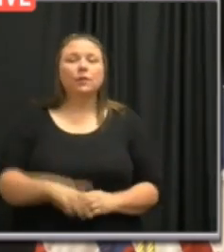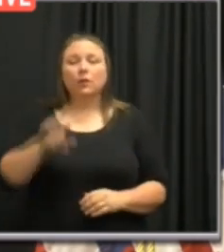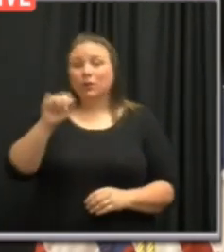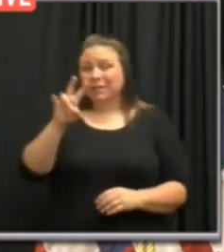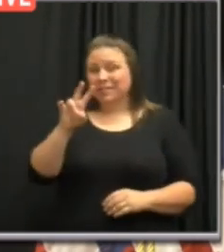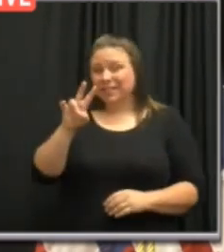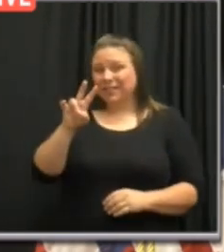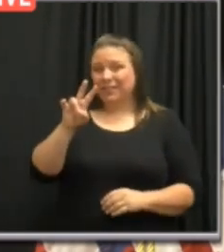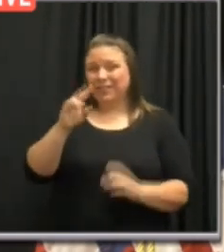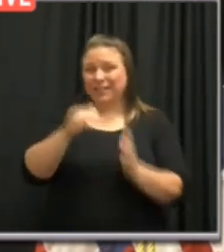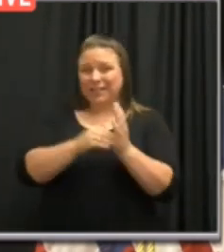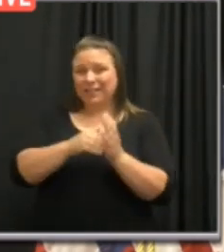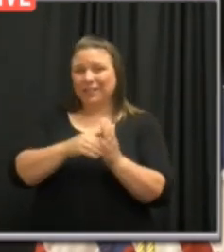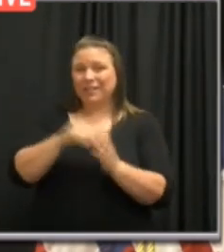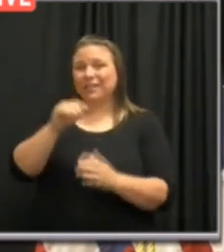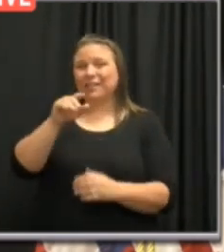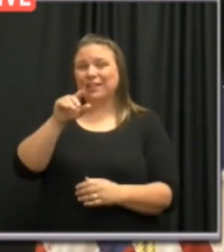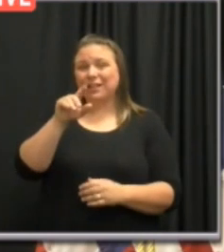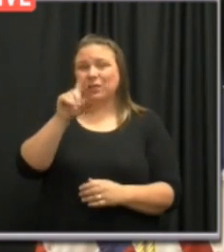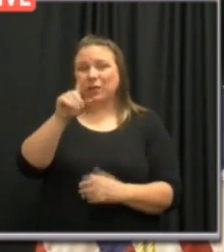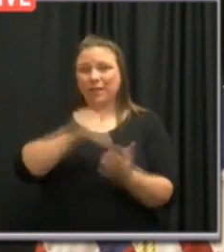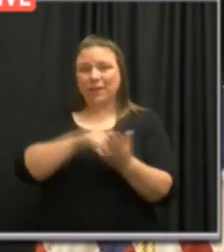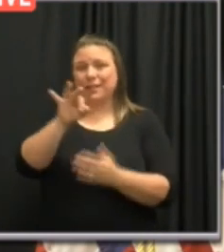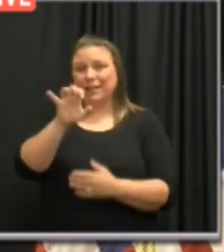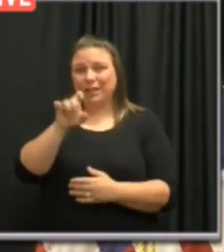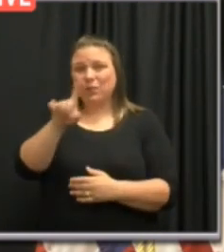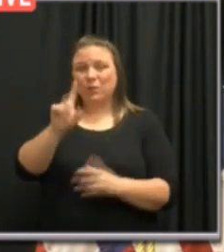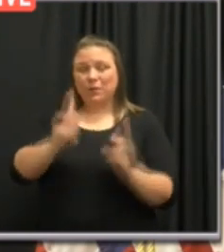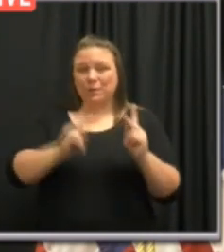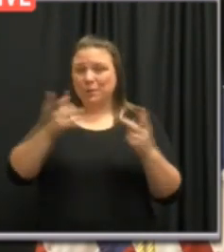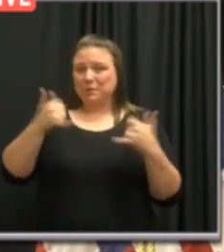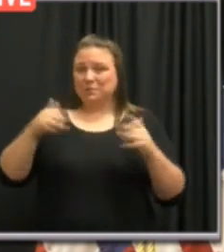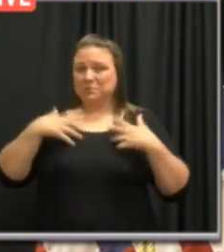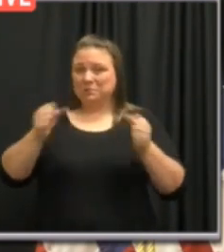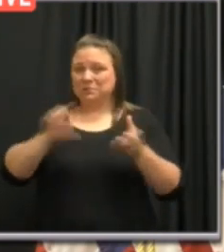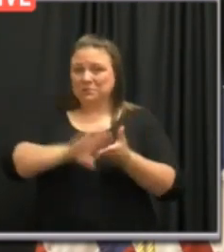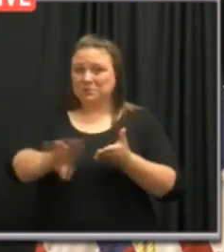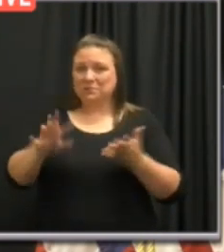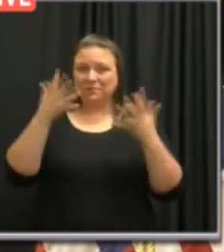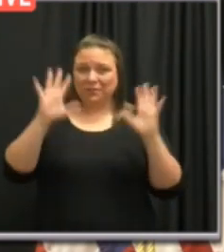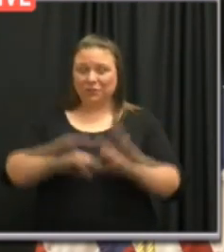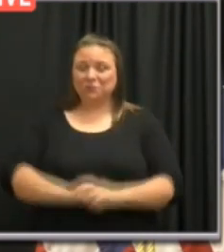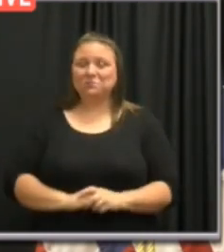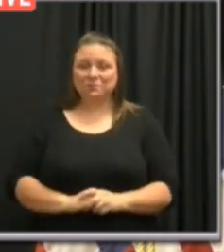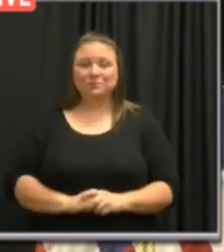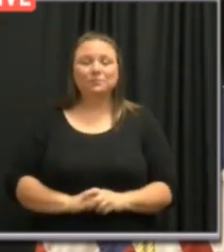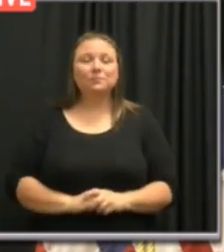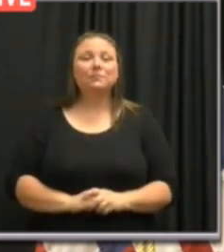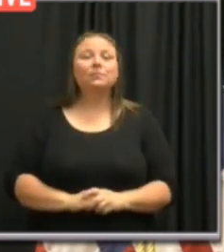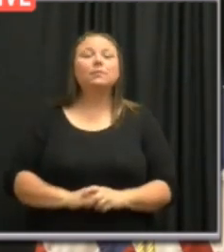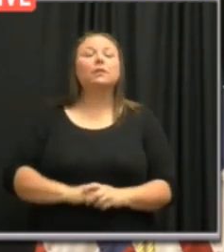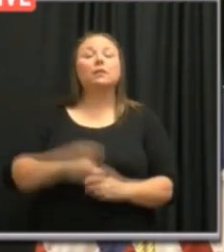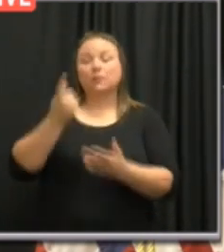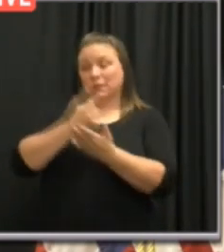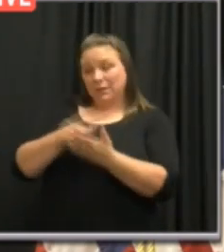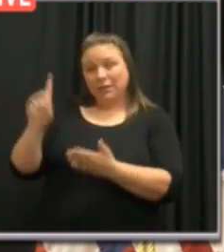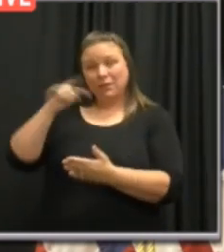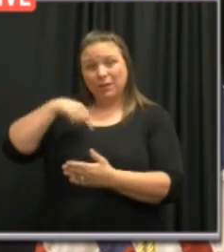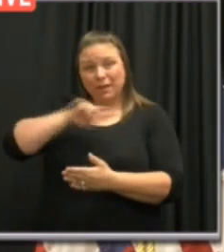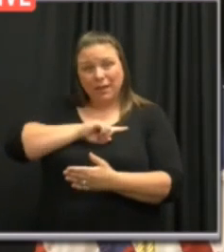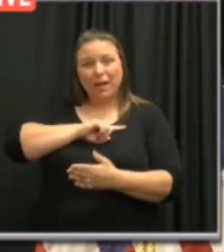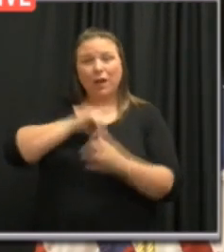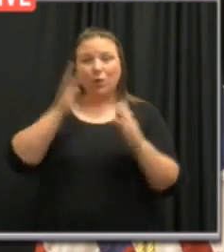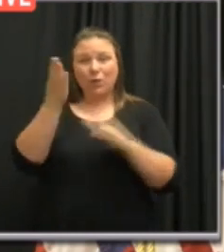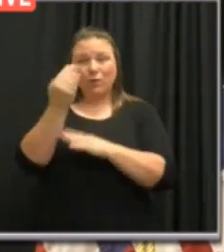1,763 of those cases are active, and 1,901 people have recovered and are cleared of the virus. A week ago, our rolling